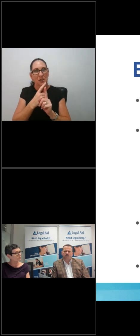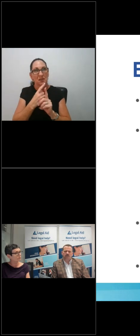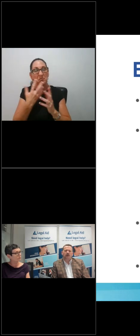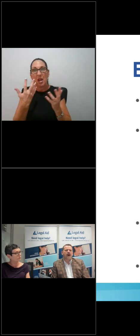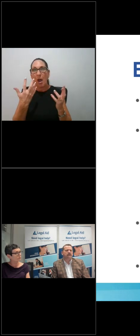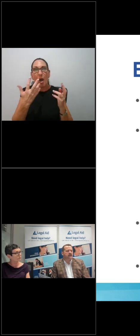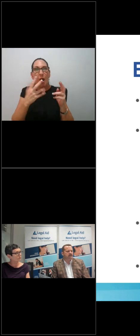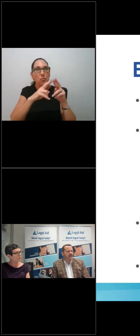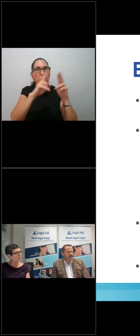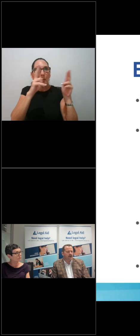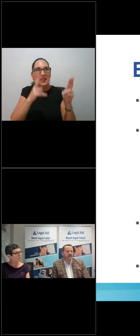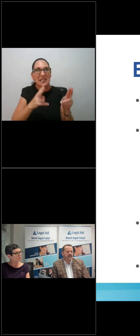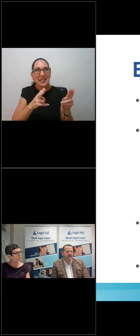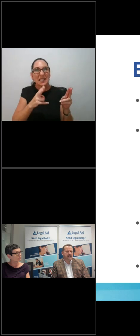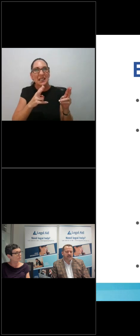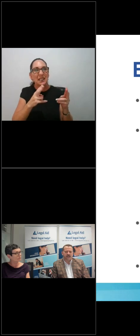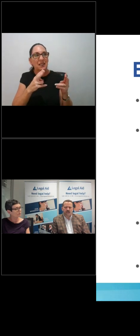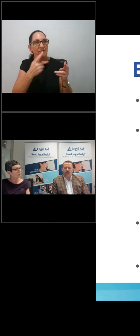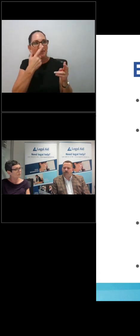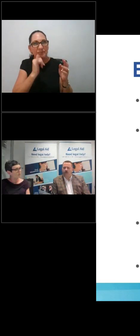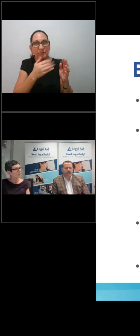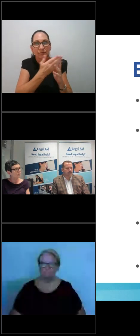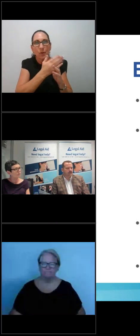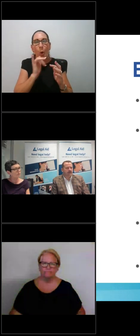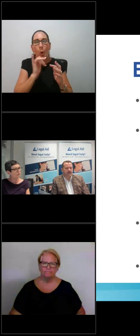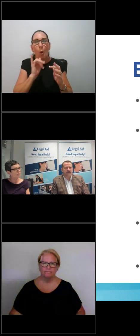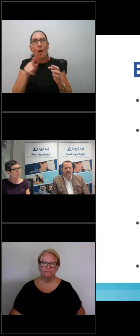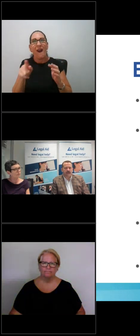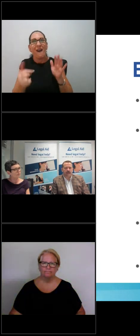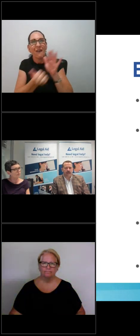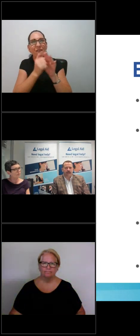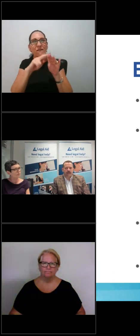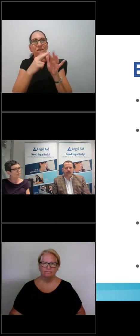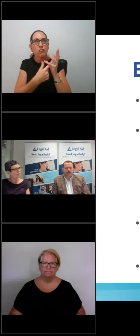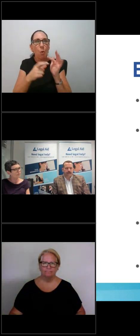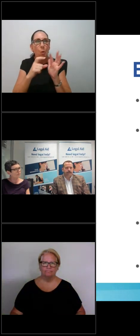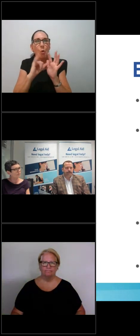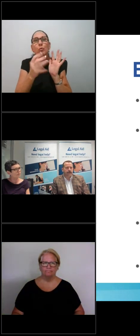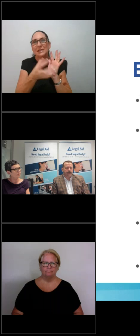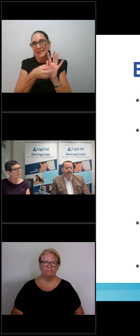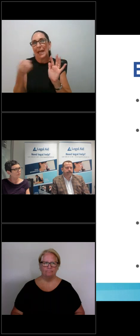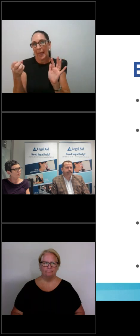guess crimes of dishonesty, such as, you know, fraud or stealing.